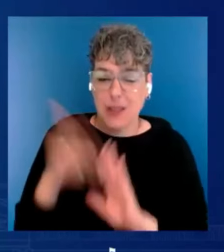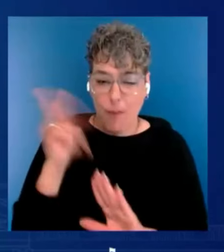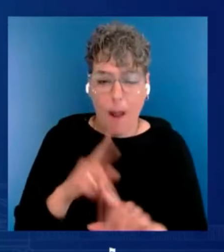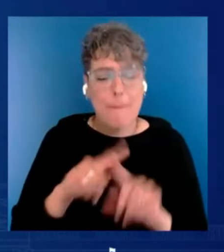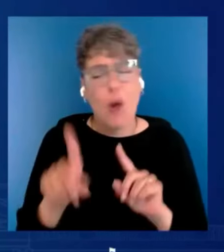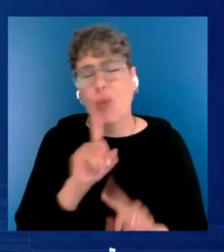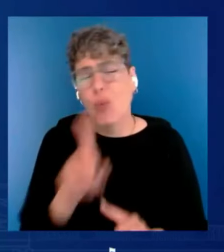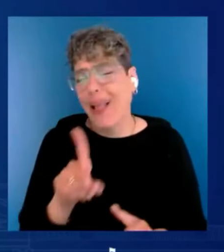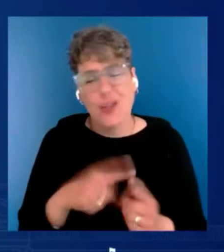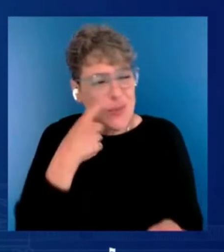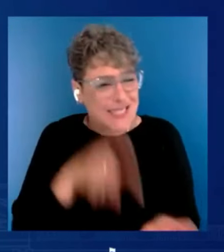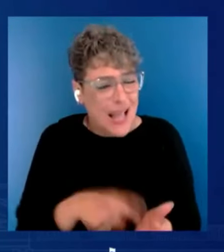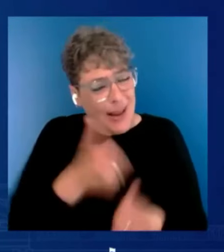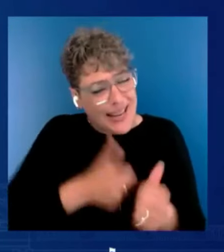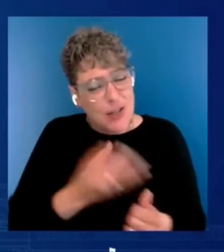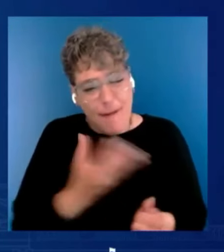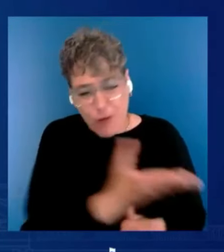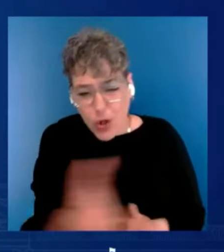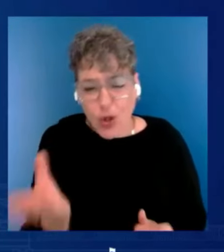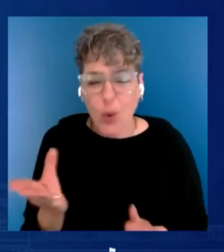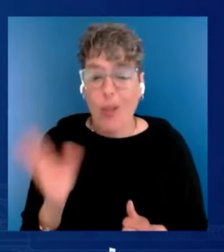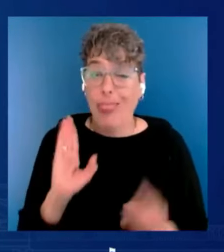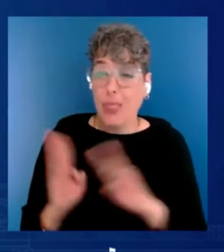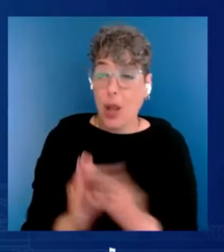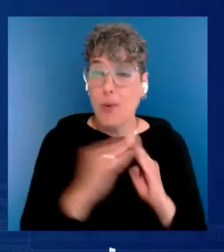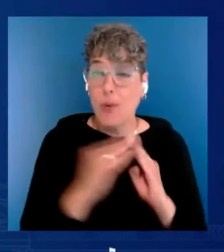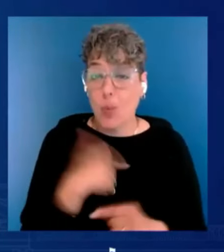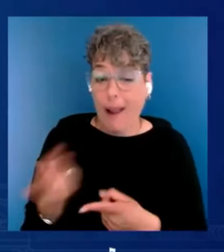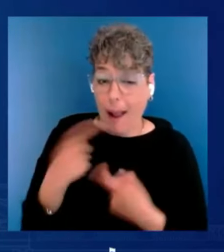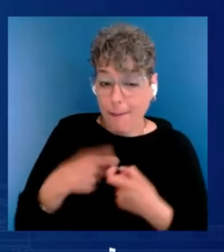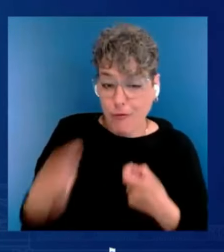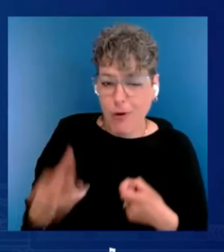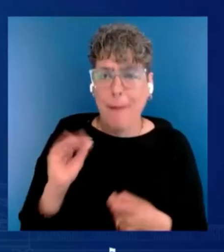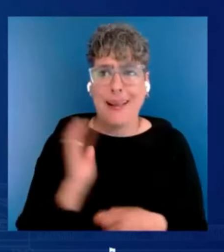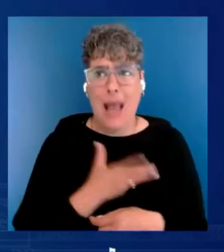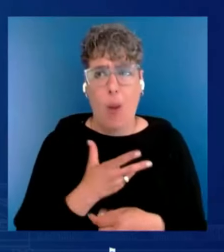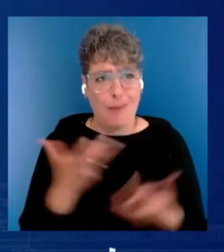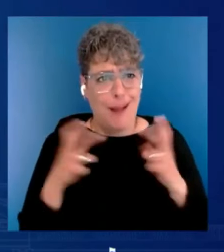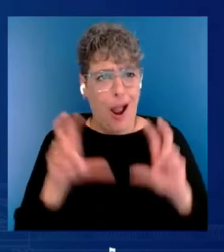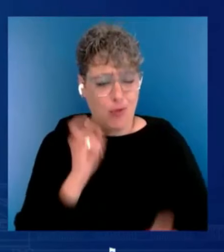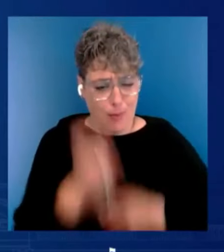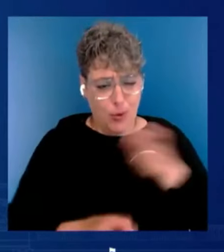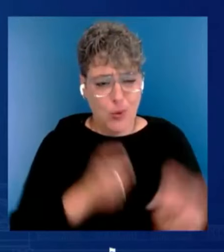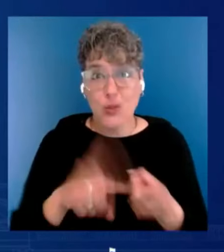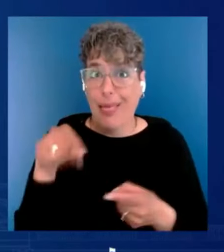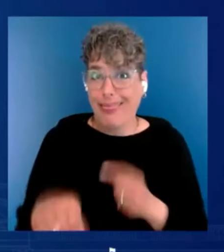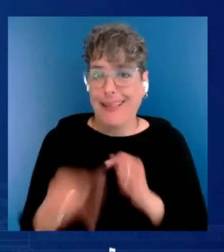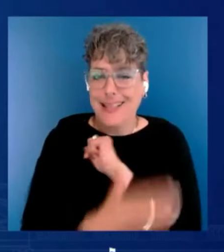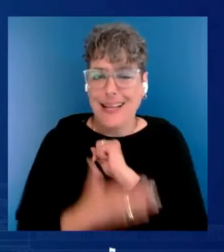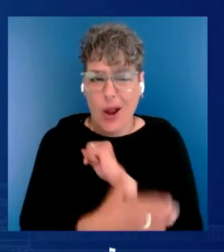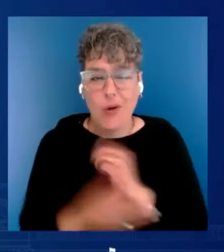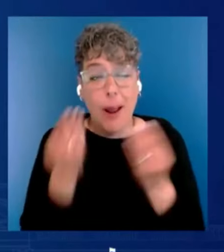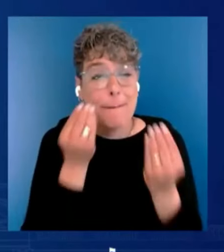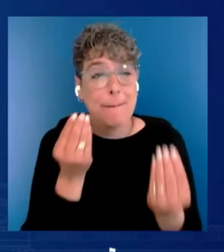incredible contributions that we've made to this country. I also want to tell you, just on a personal note, that back in